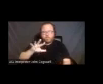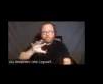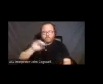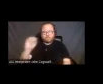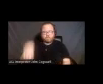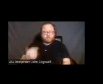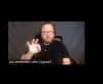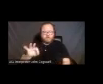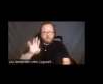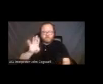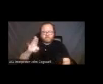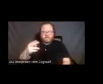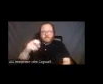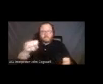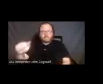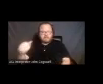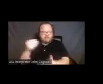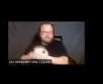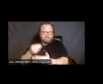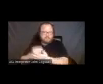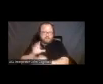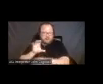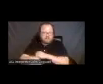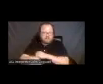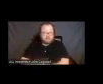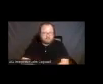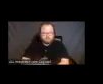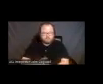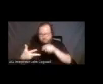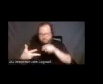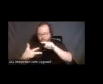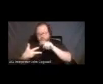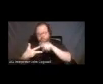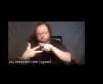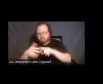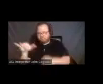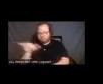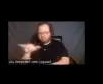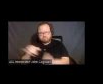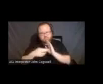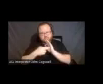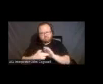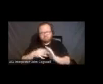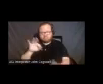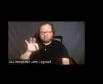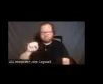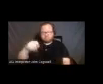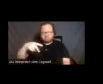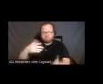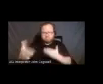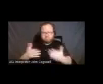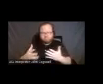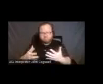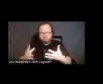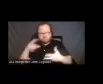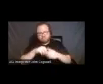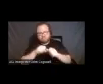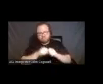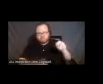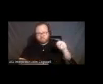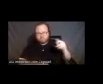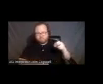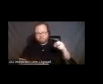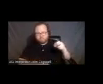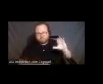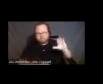Act allocation. This component represents the same FSP services that are currently a part of the MISA